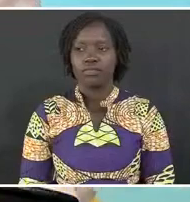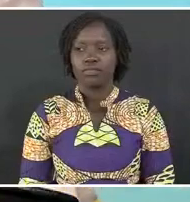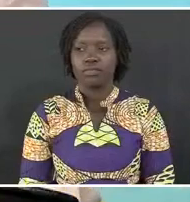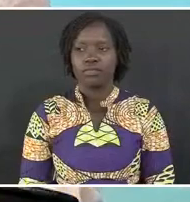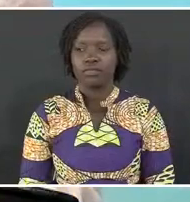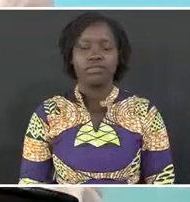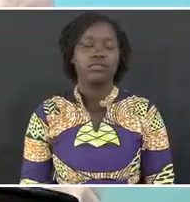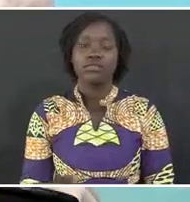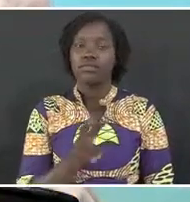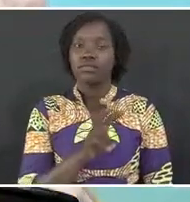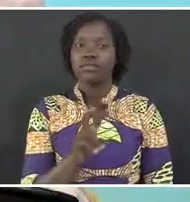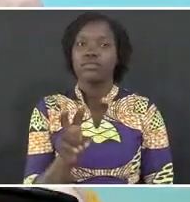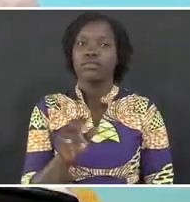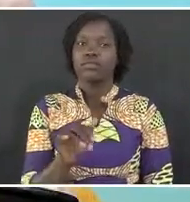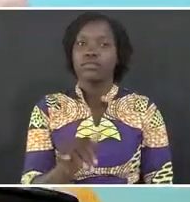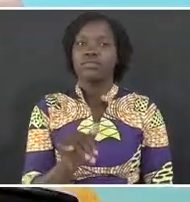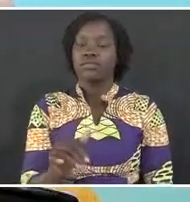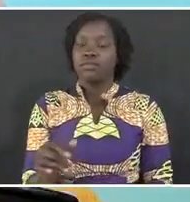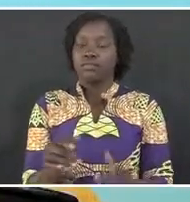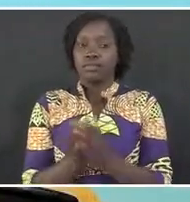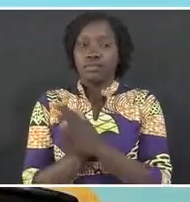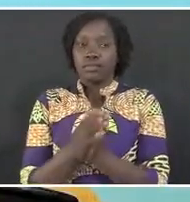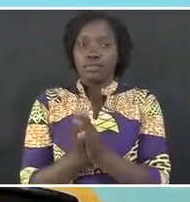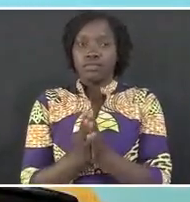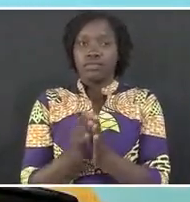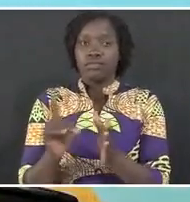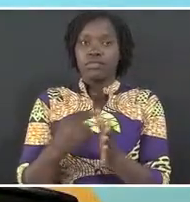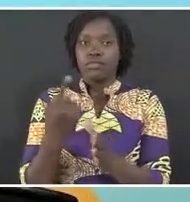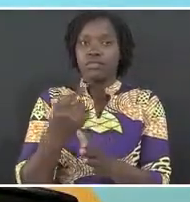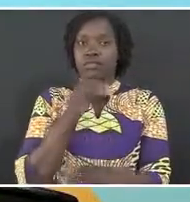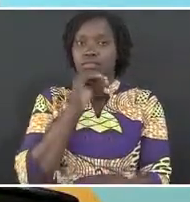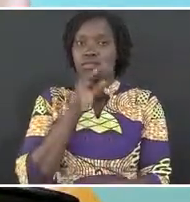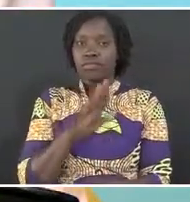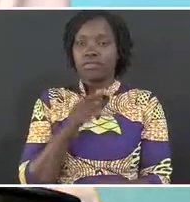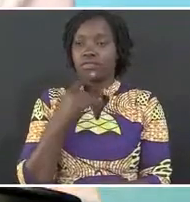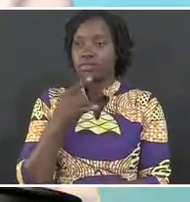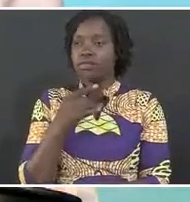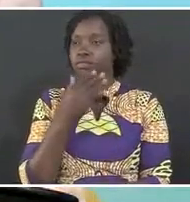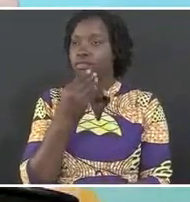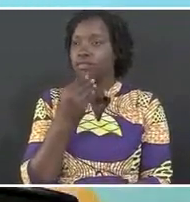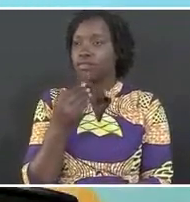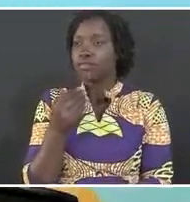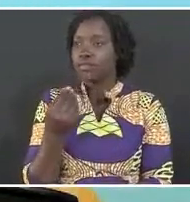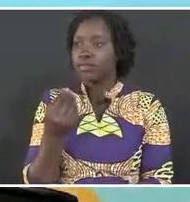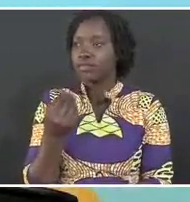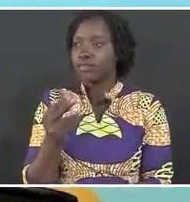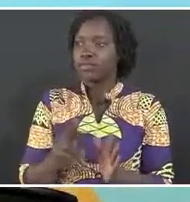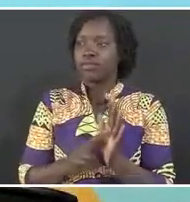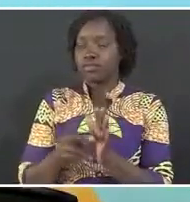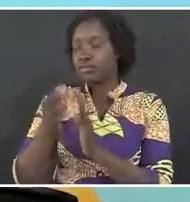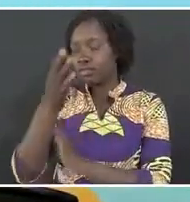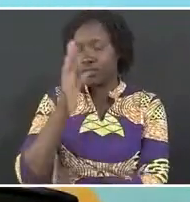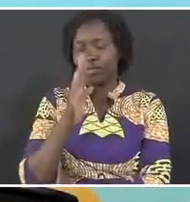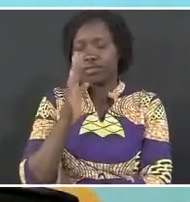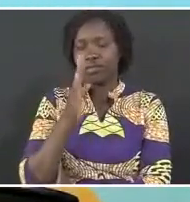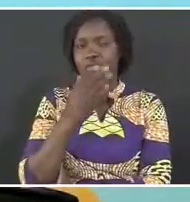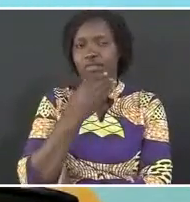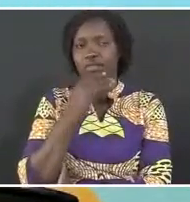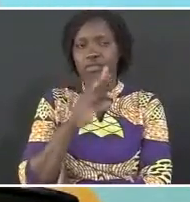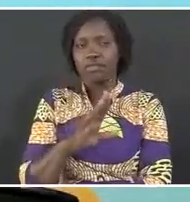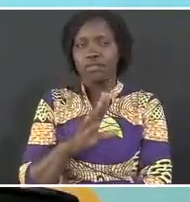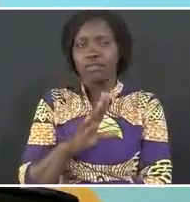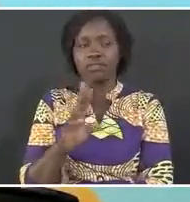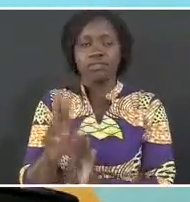We see this person, this first son, who said to the father represents God. The